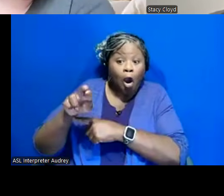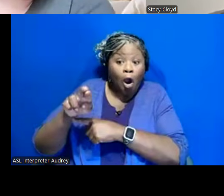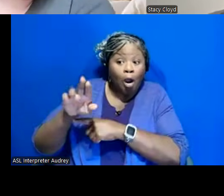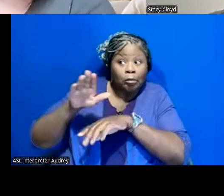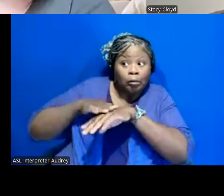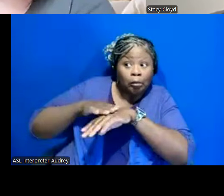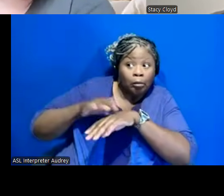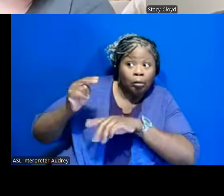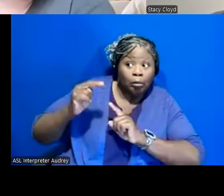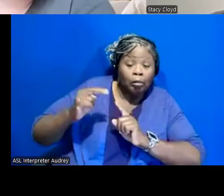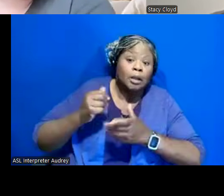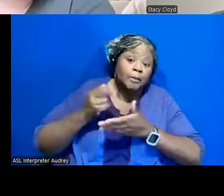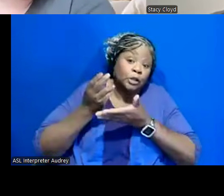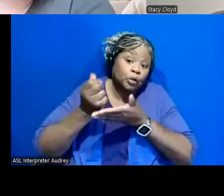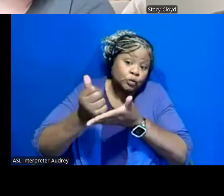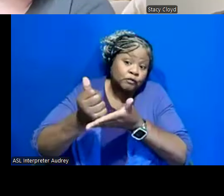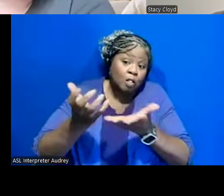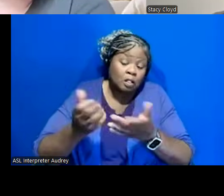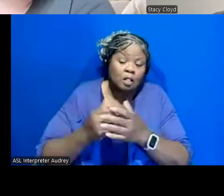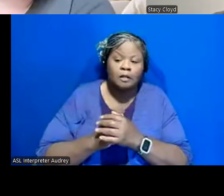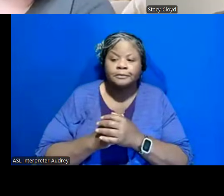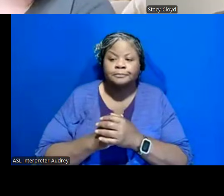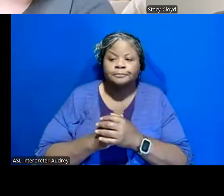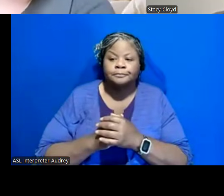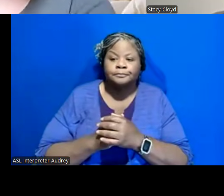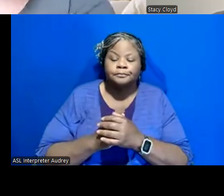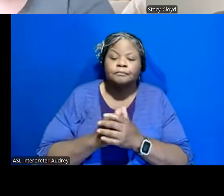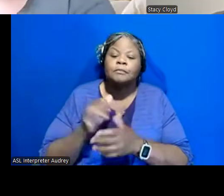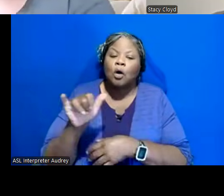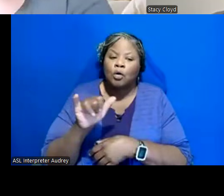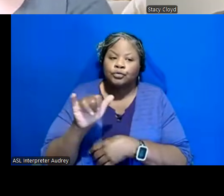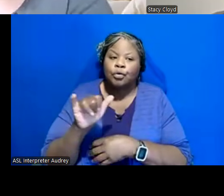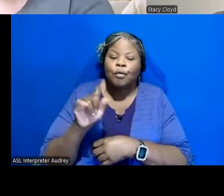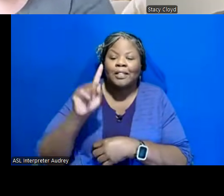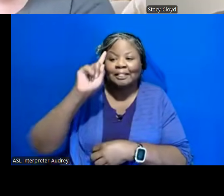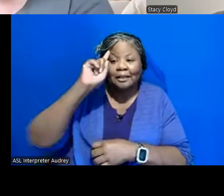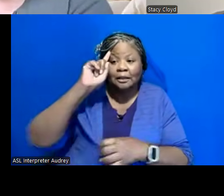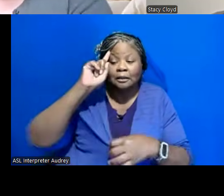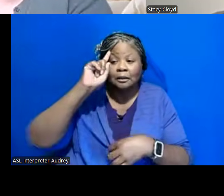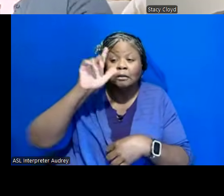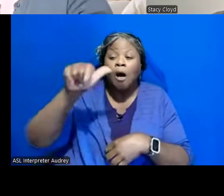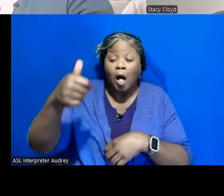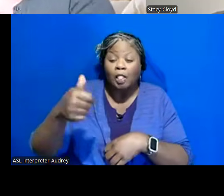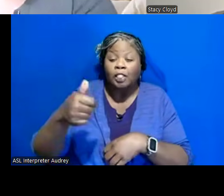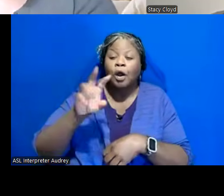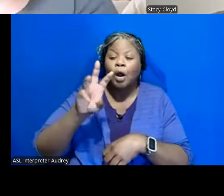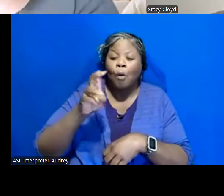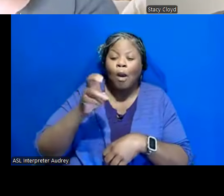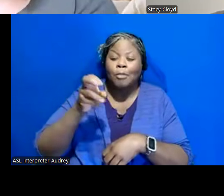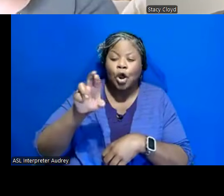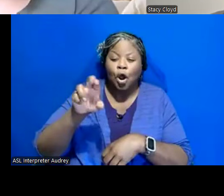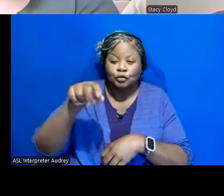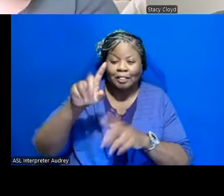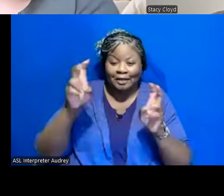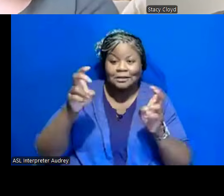be useful. Um, There's also, and I think that there have been other webinars on this, and there's be a whole other webinar